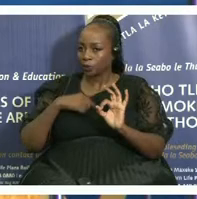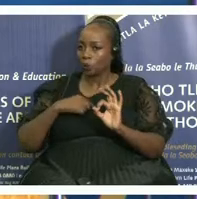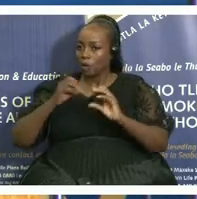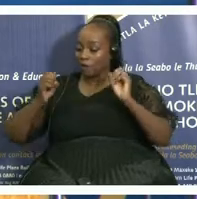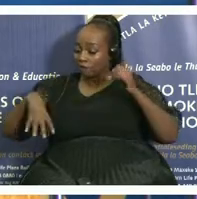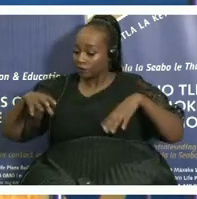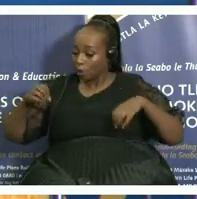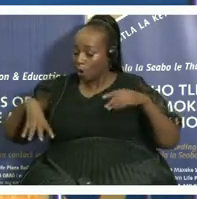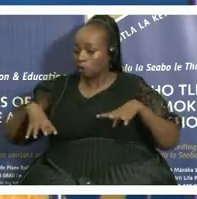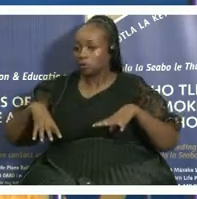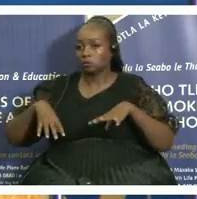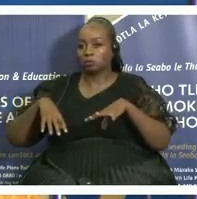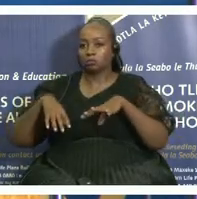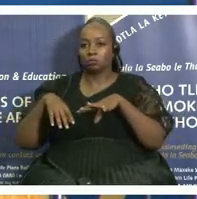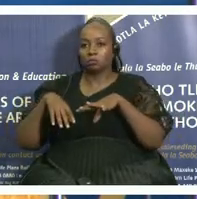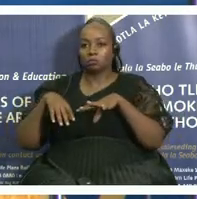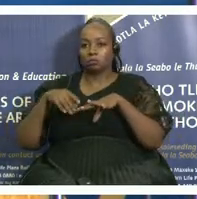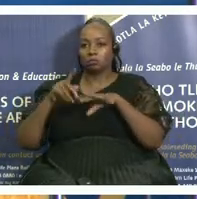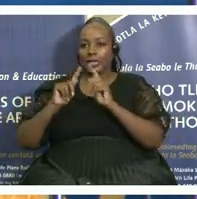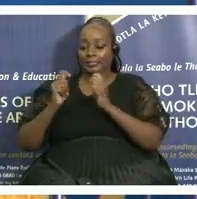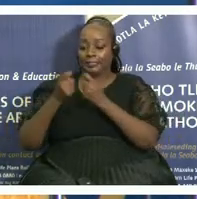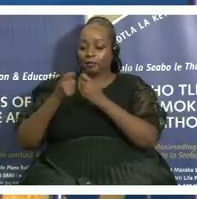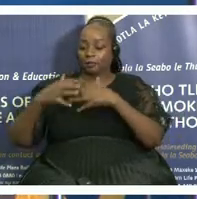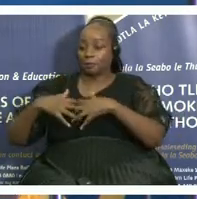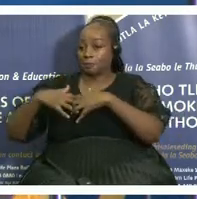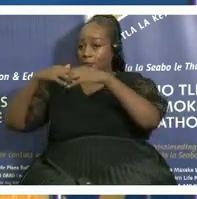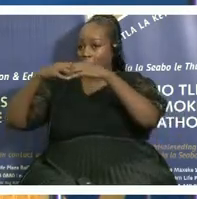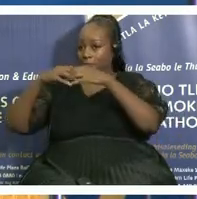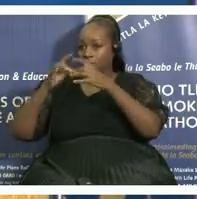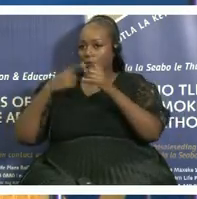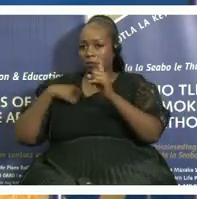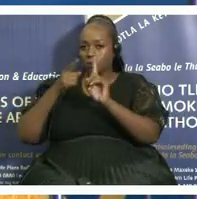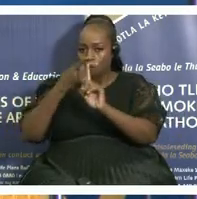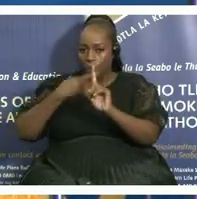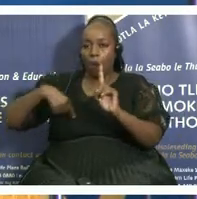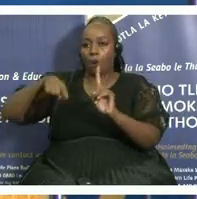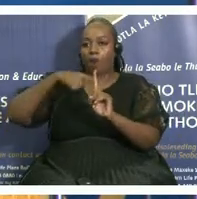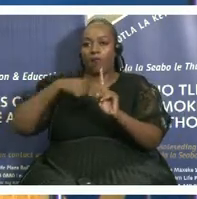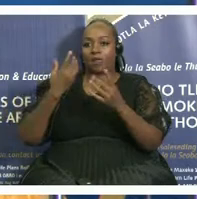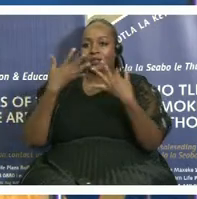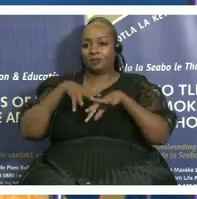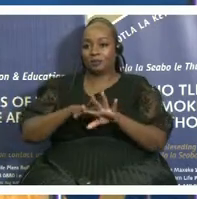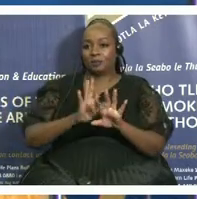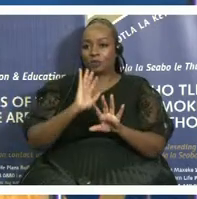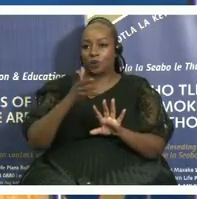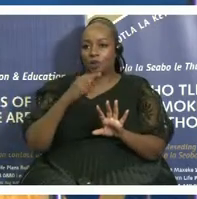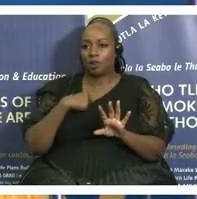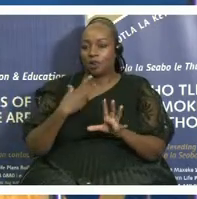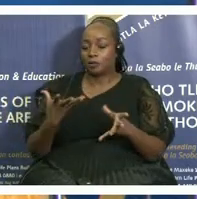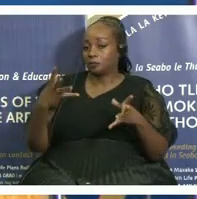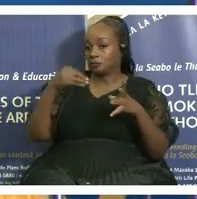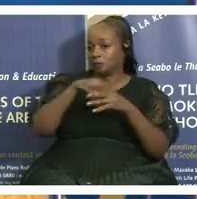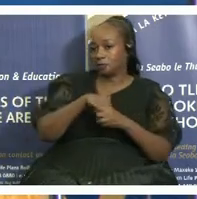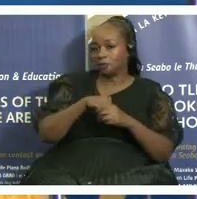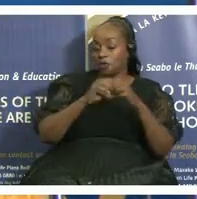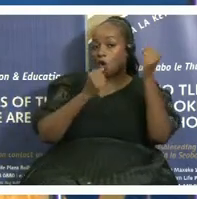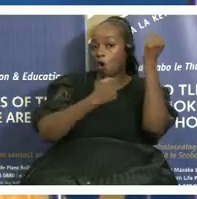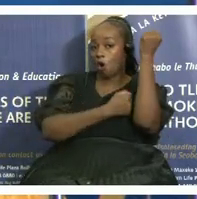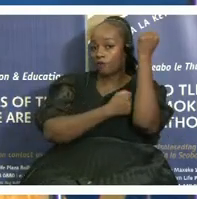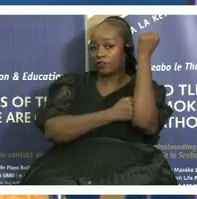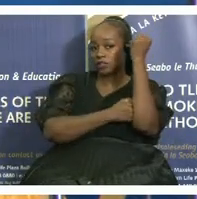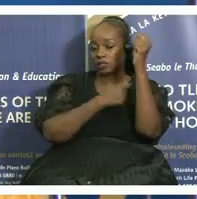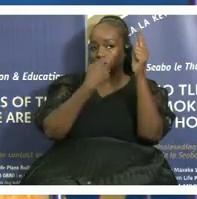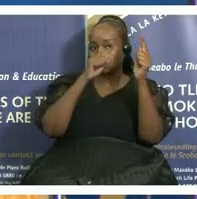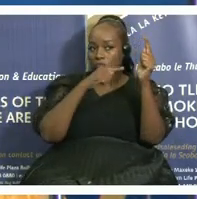will bring together key stakeholders such as the Office of the Auditor General, the Public Protector, the Public Service